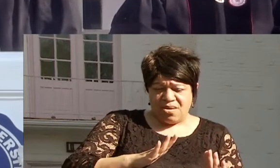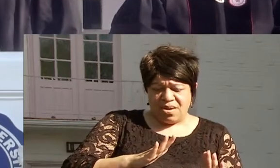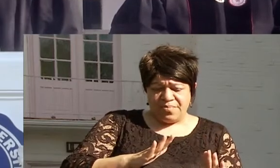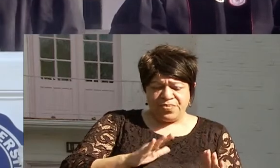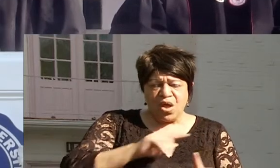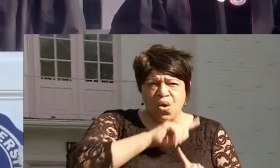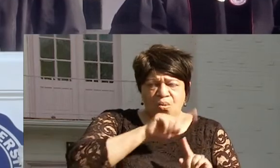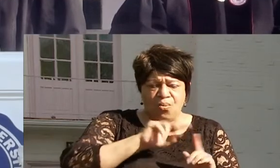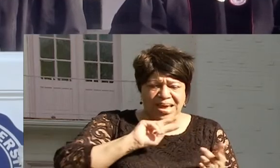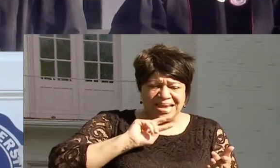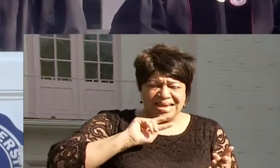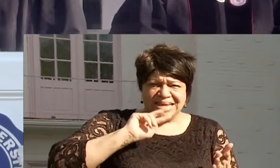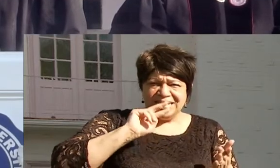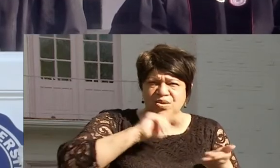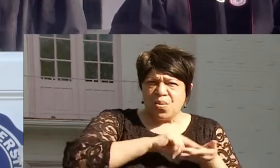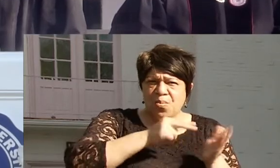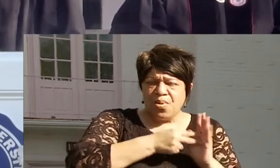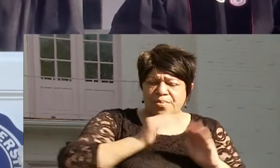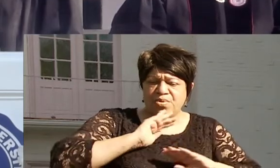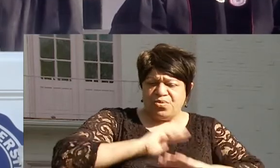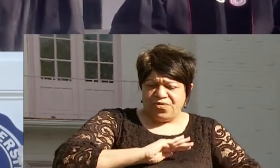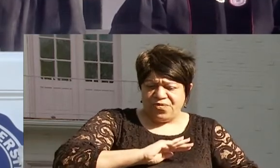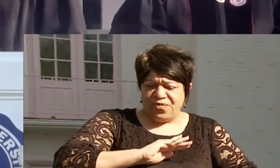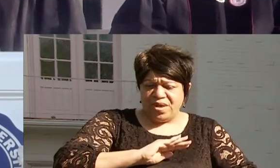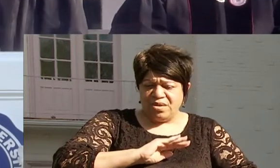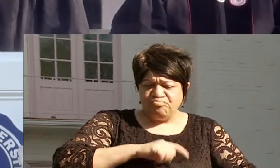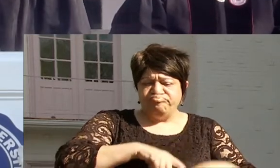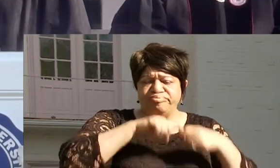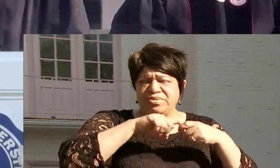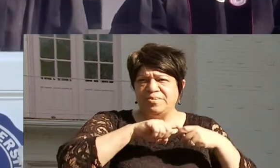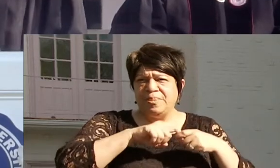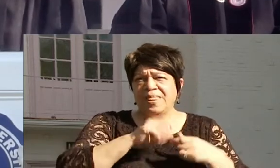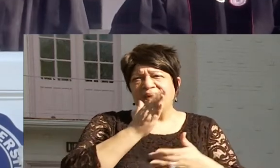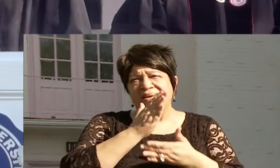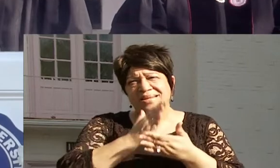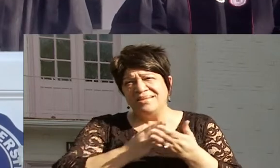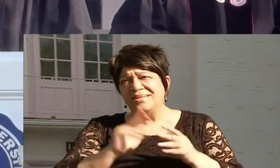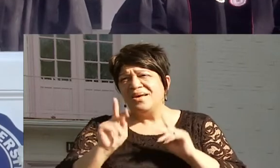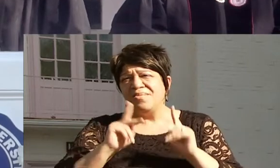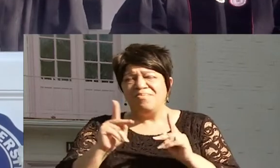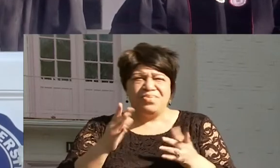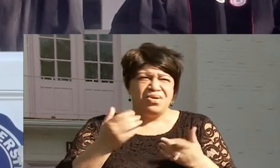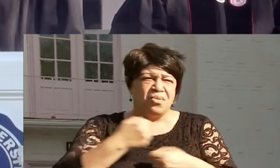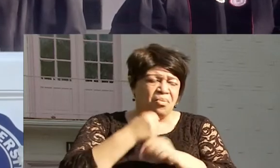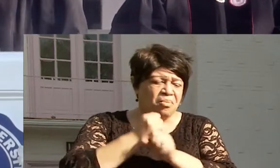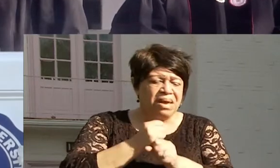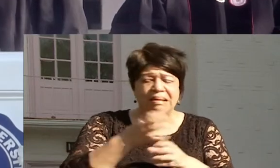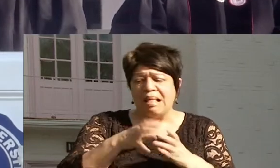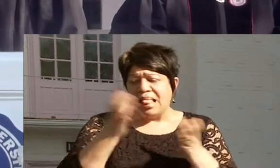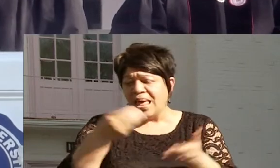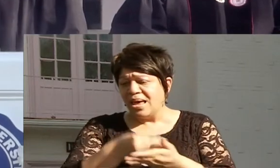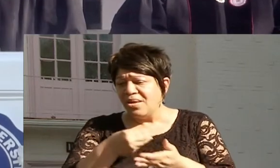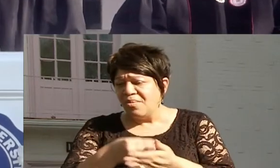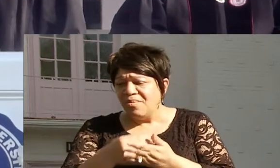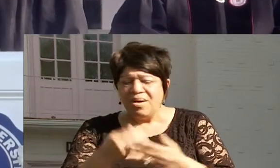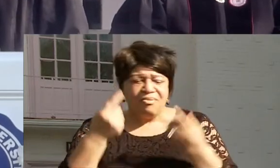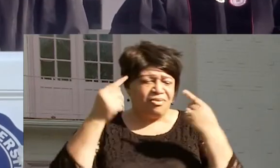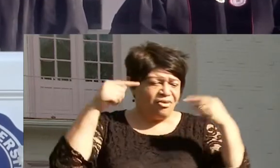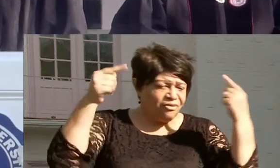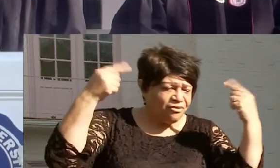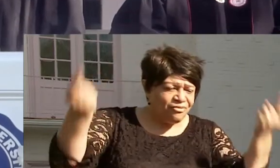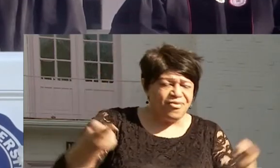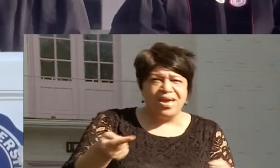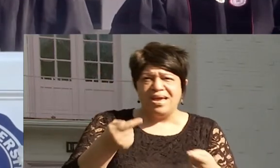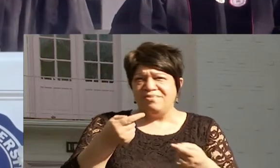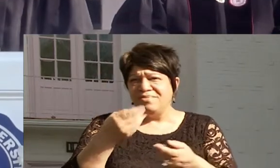was fulfilled. For some, making a lot of money, being famous, or getting married and having children, maybe a good job,